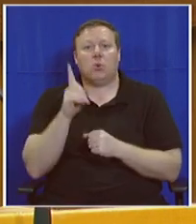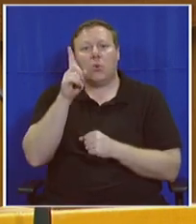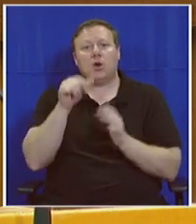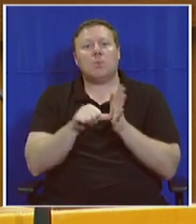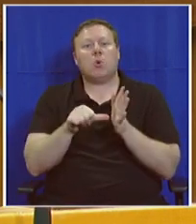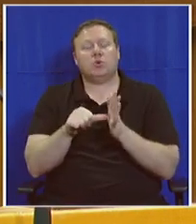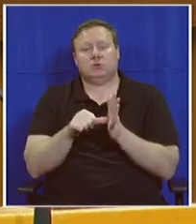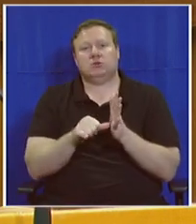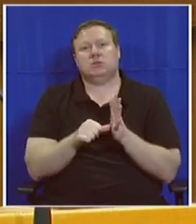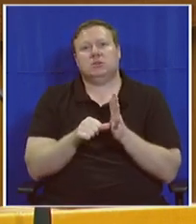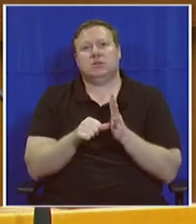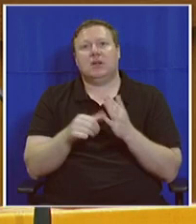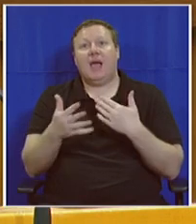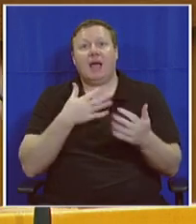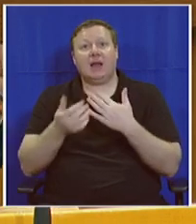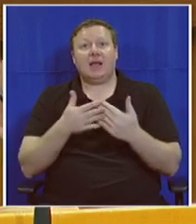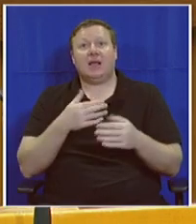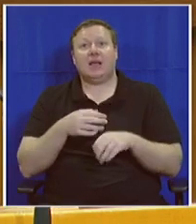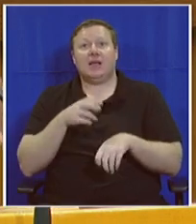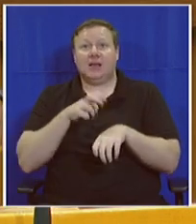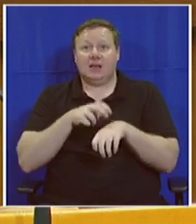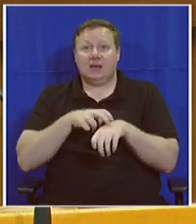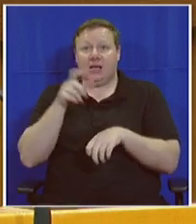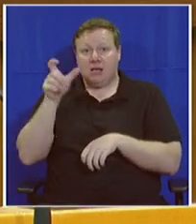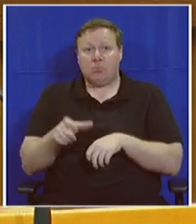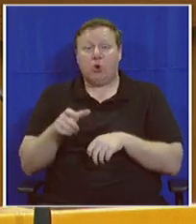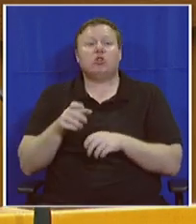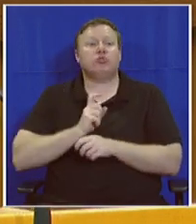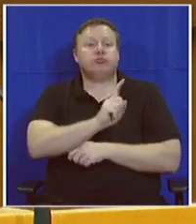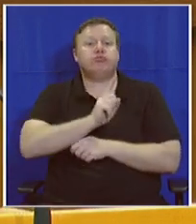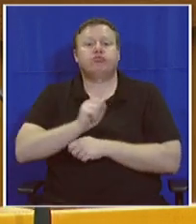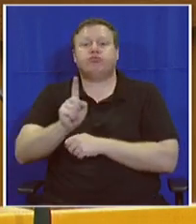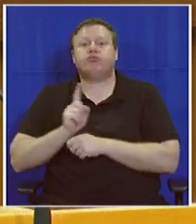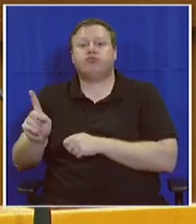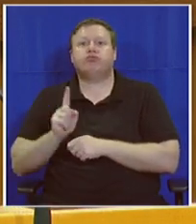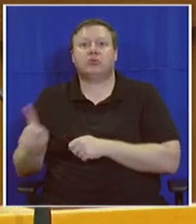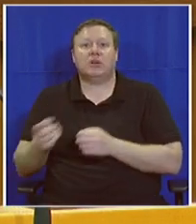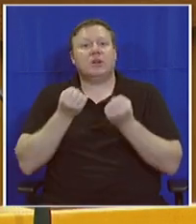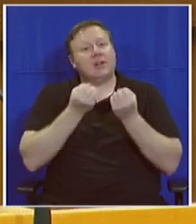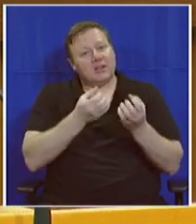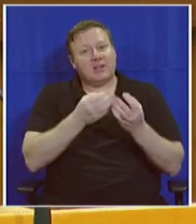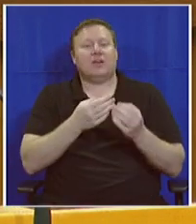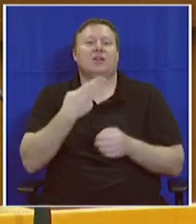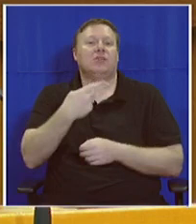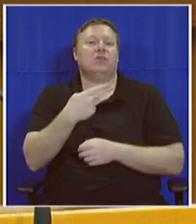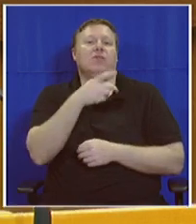that anything that requires somebody to run around, will be given to the deputy minister.